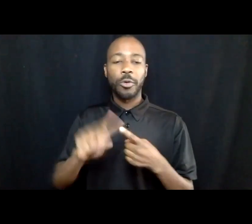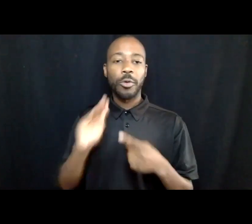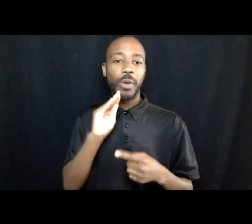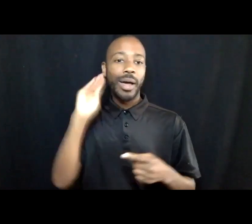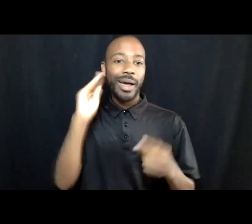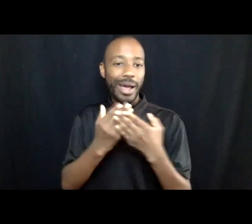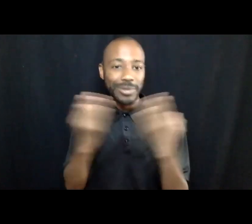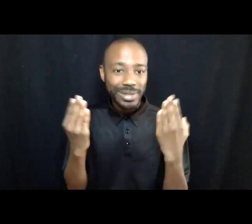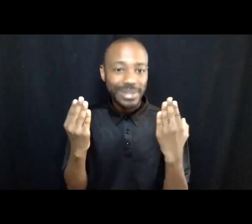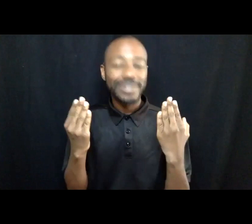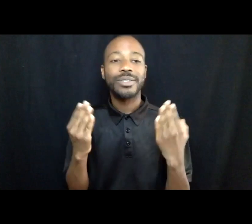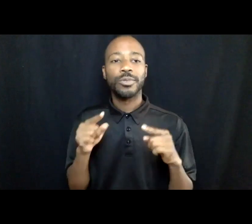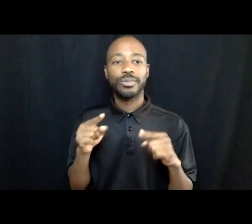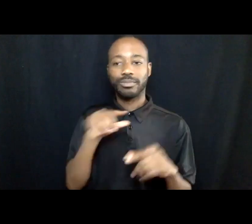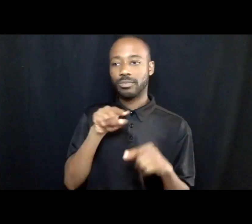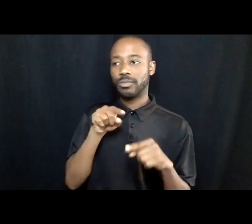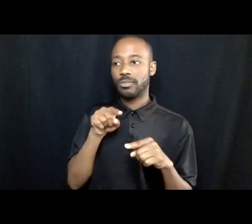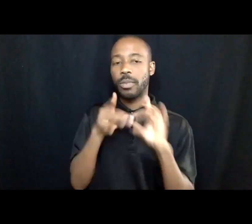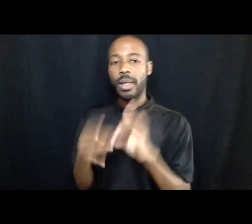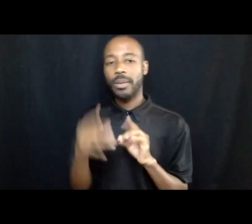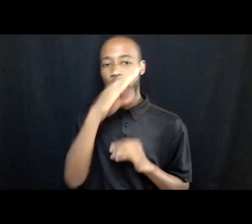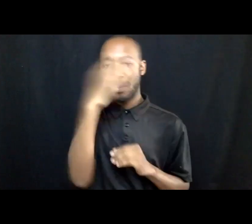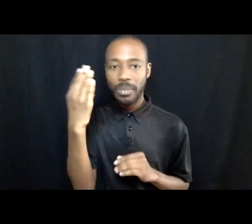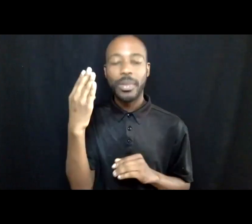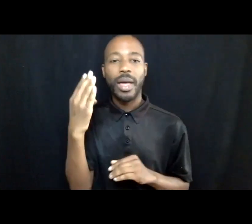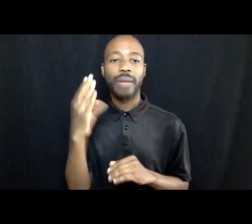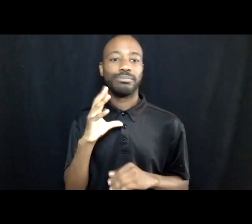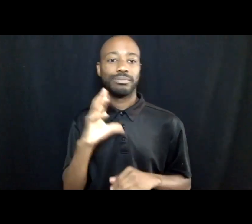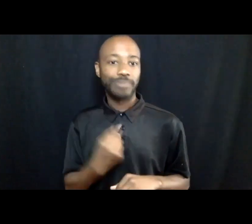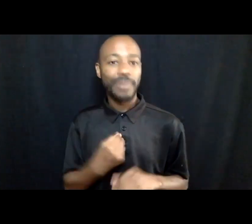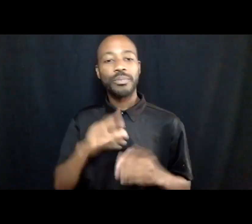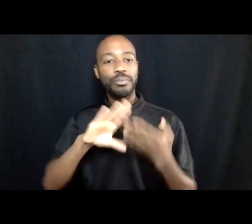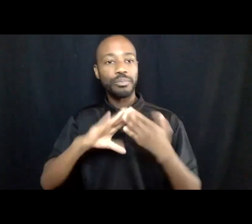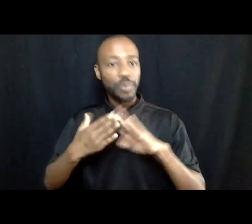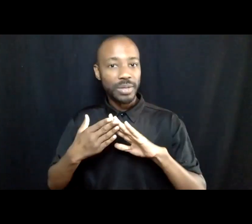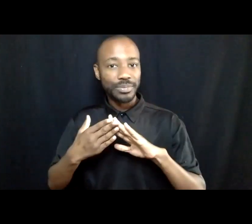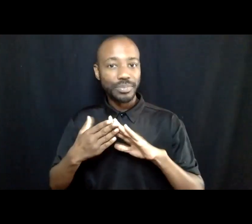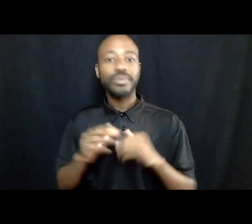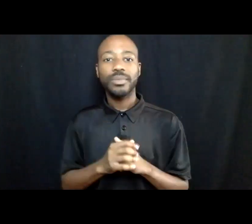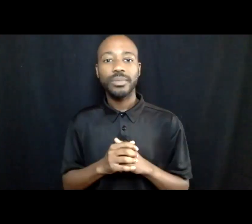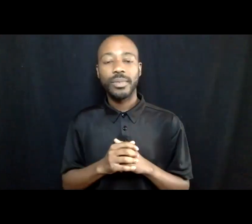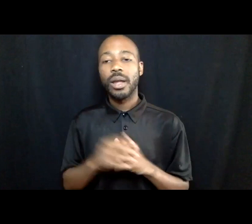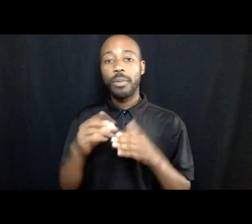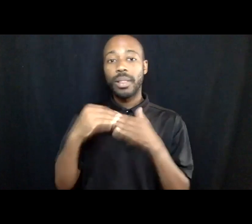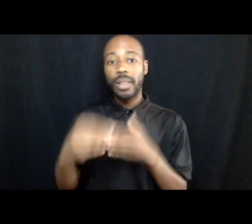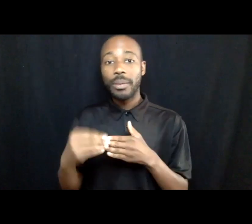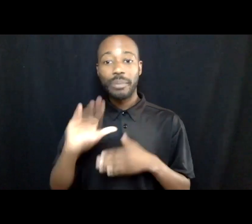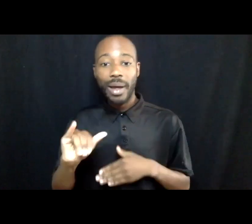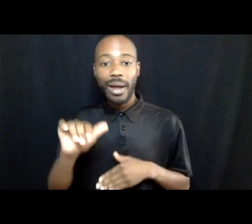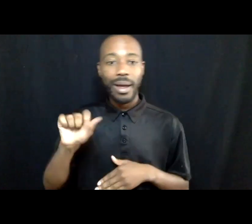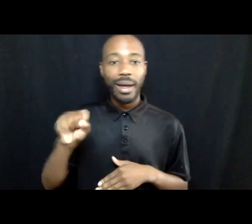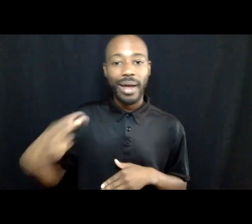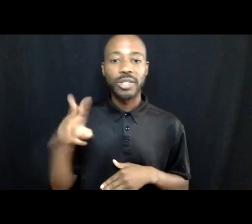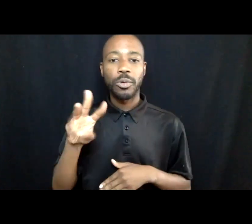during the global pandemic without the use of state apparatuses. And this will be led by Ash Williams.